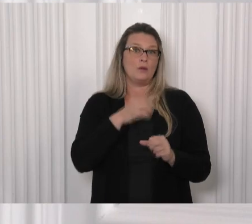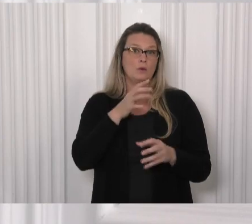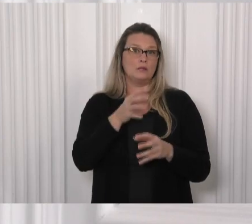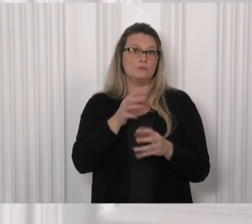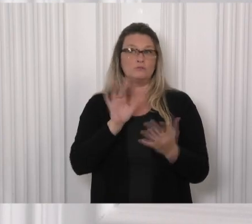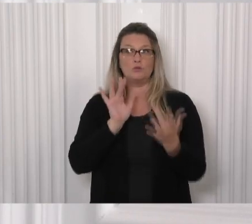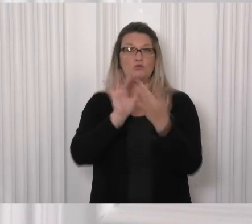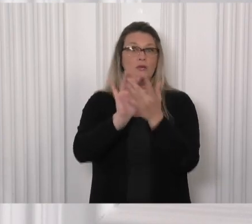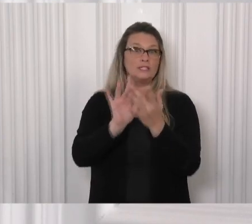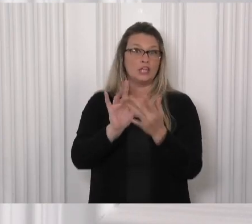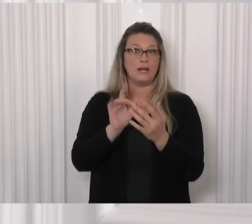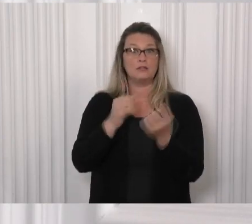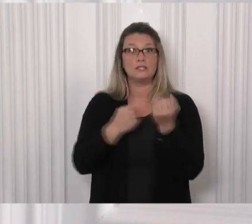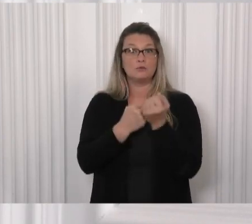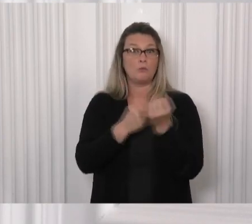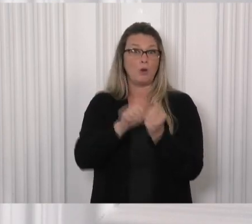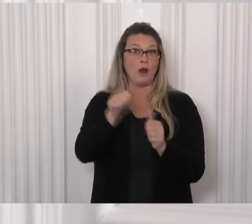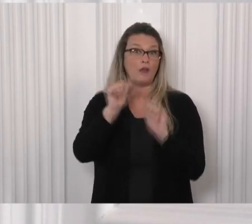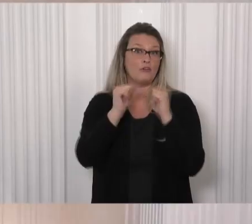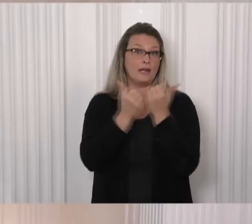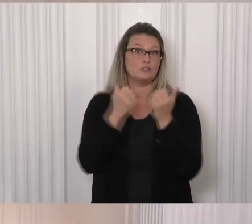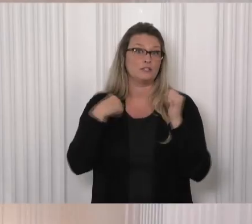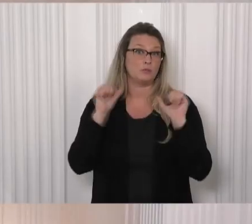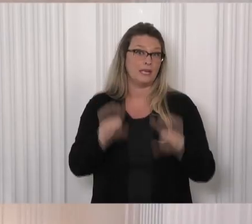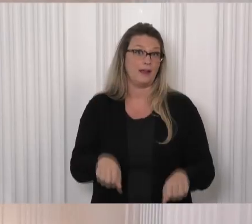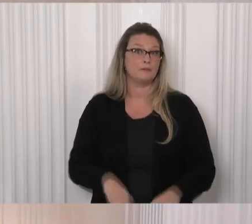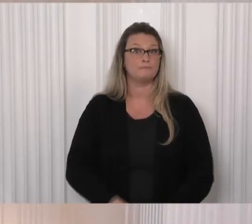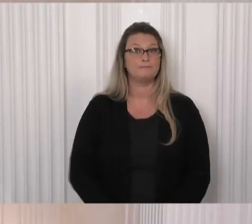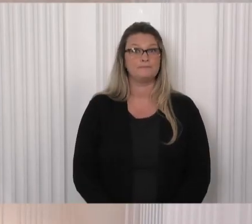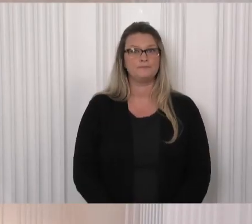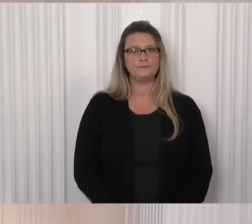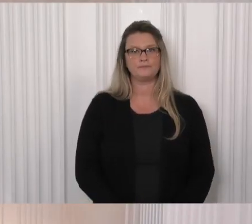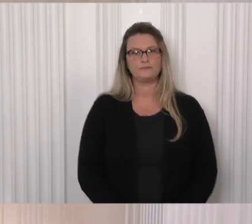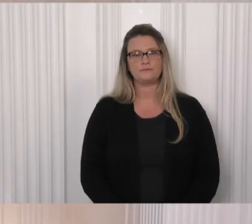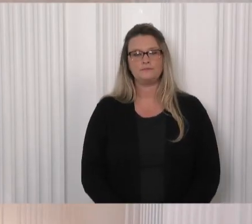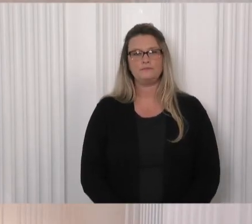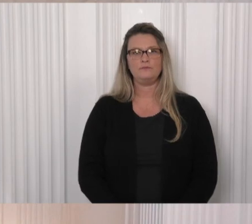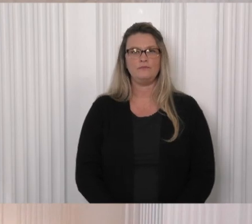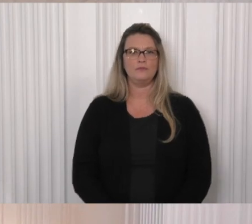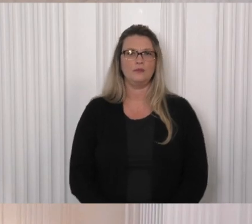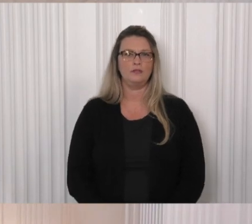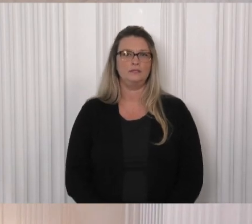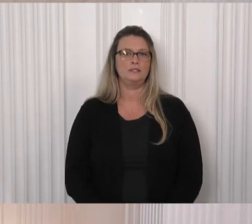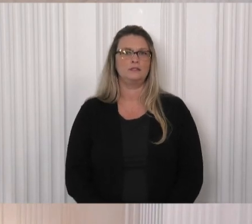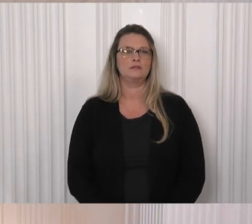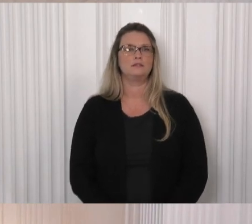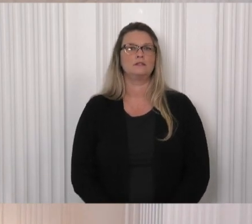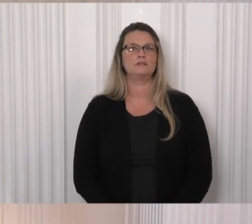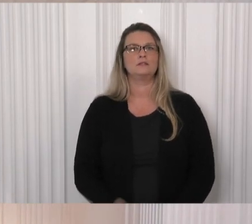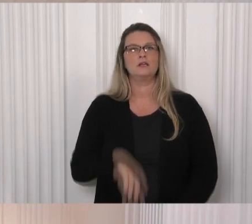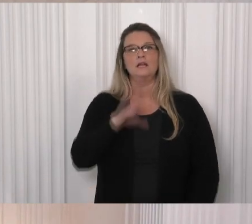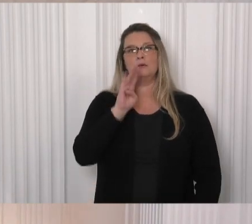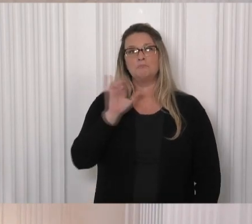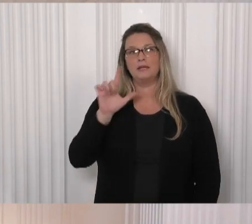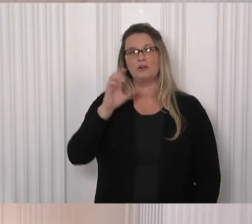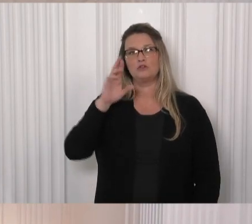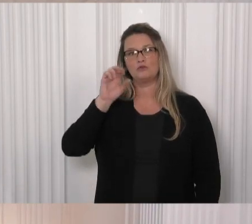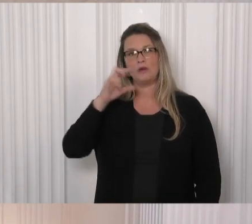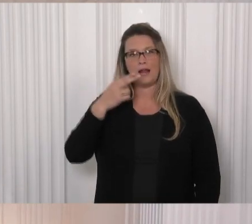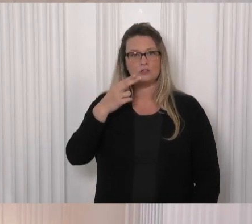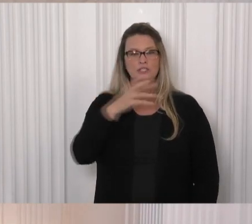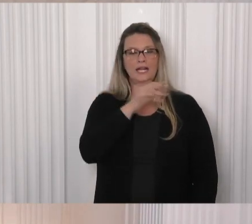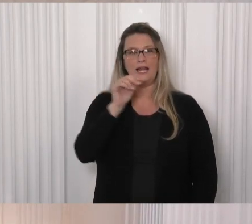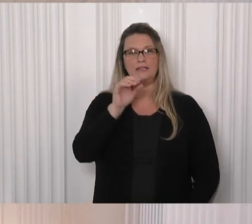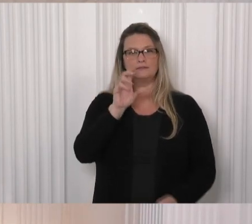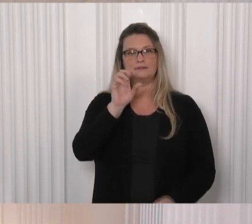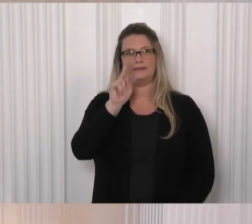can support going forward. Thank you. Thank you, General Hoyer. Up next, we have Secretary Bill Crouch and Dr. Kathy